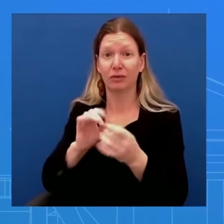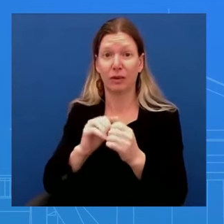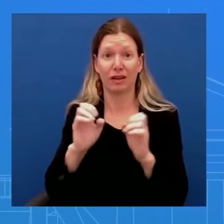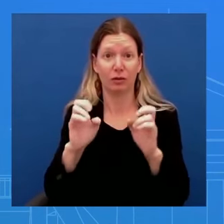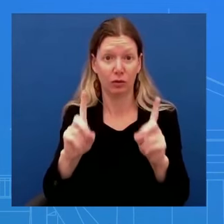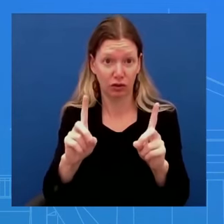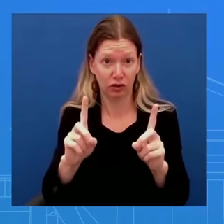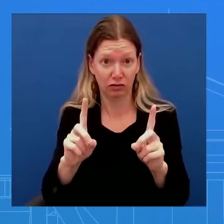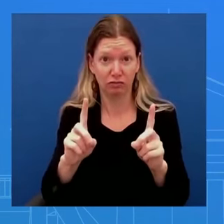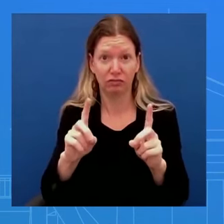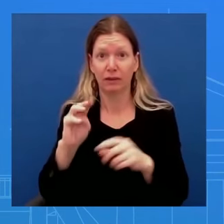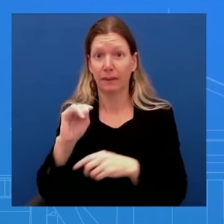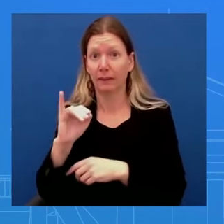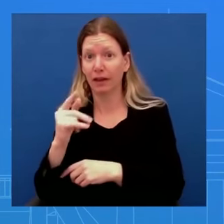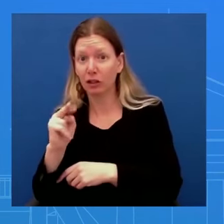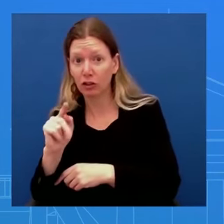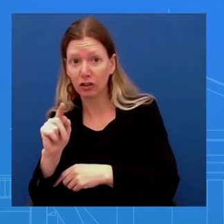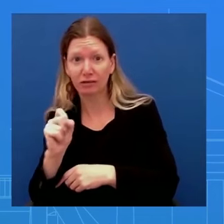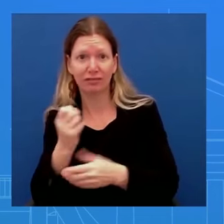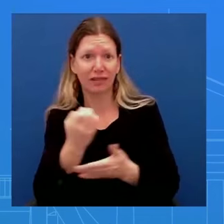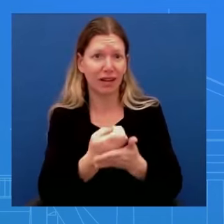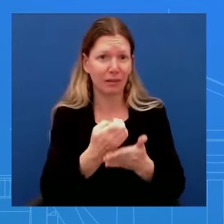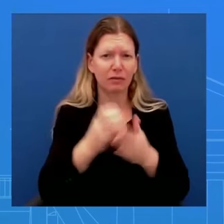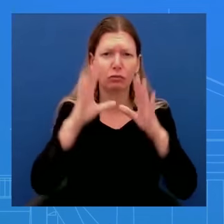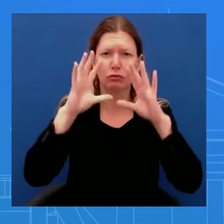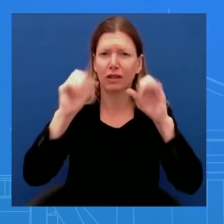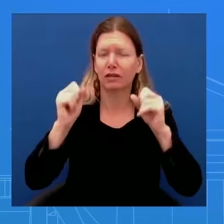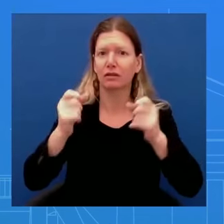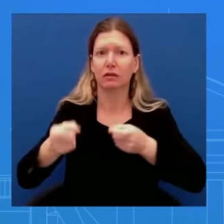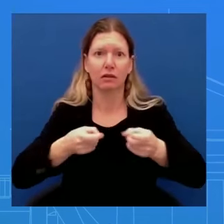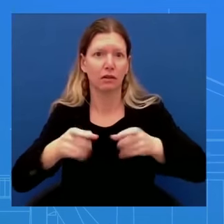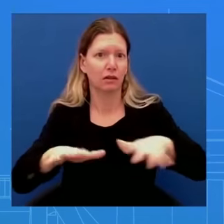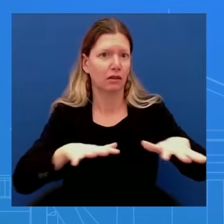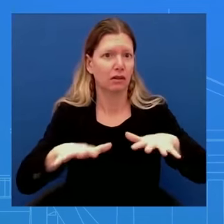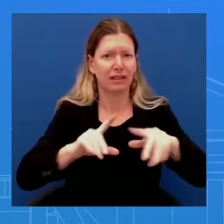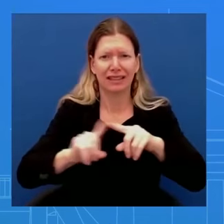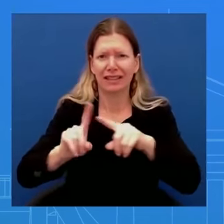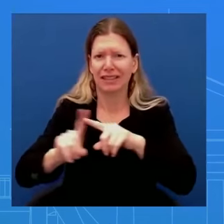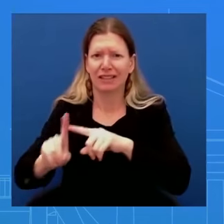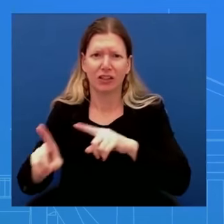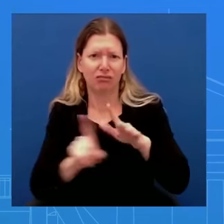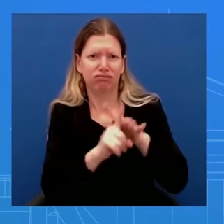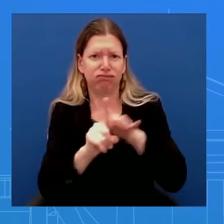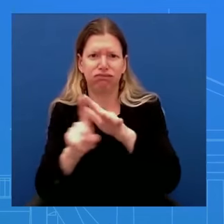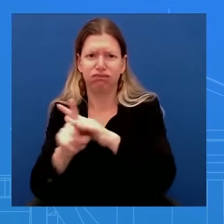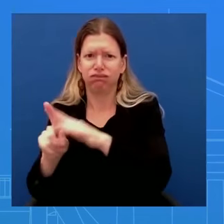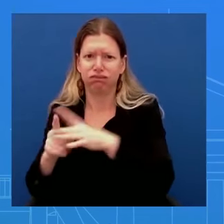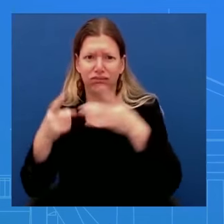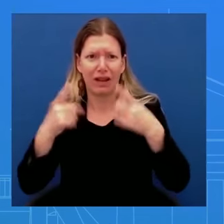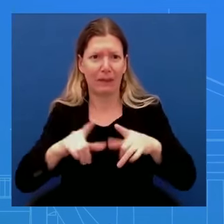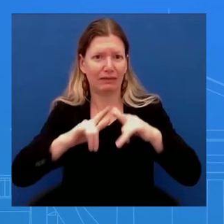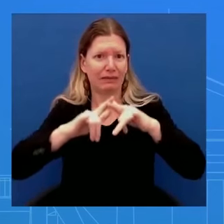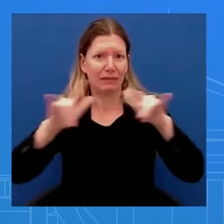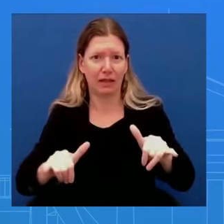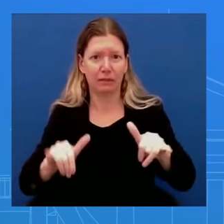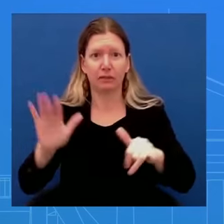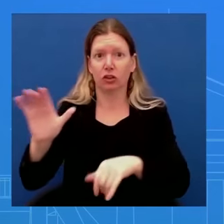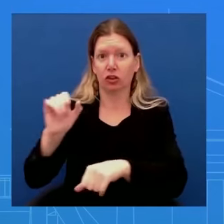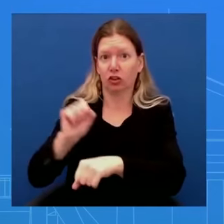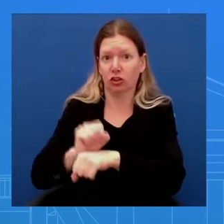once. That is his job. There are multiple things happening all at once. And as it relates to this particular question that you're asking me about in New York